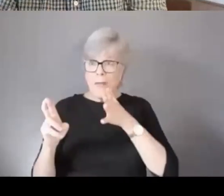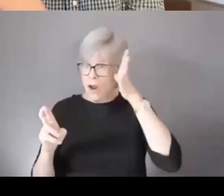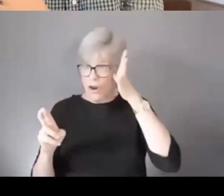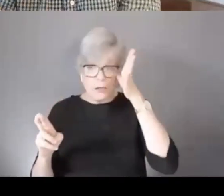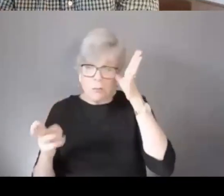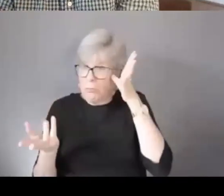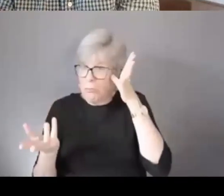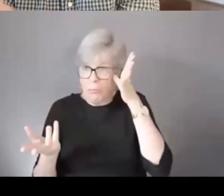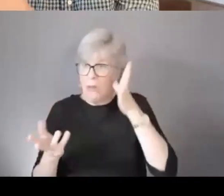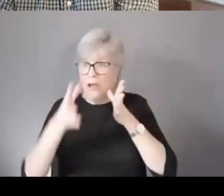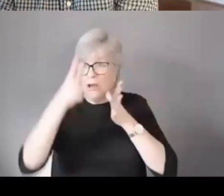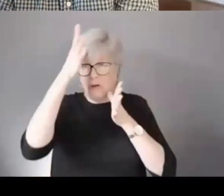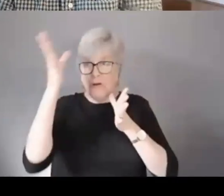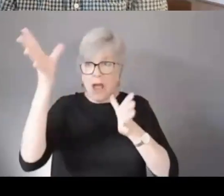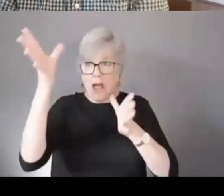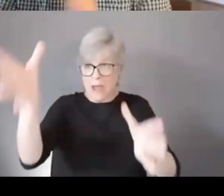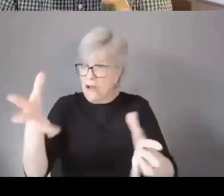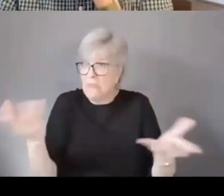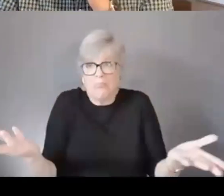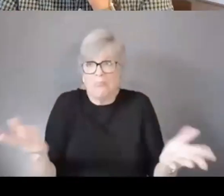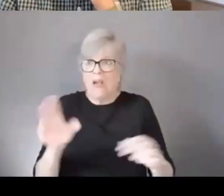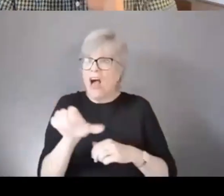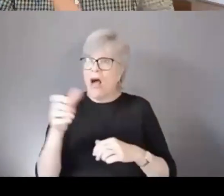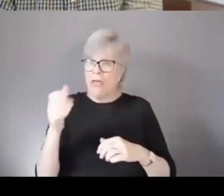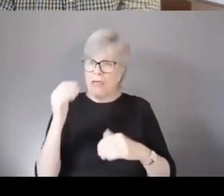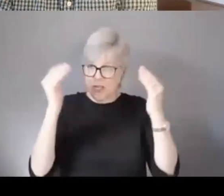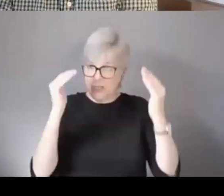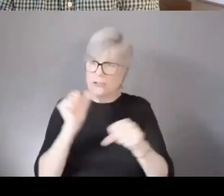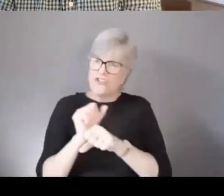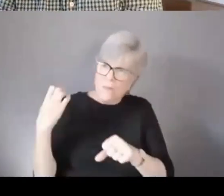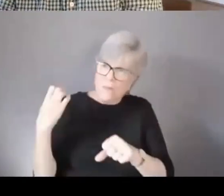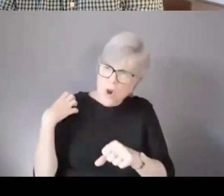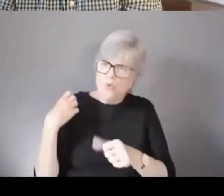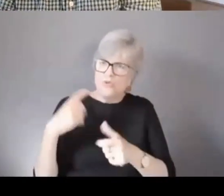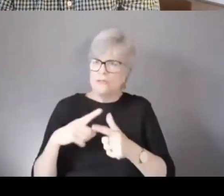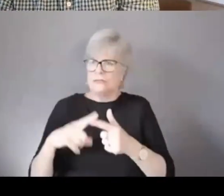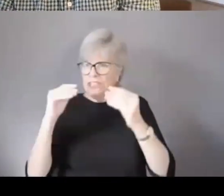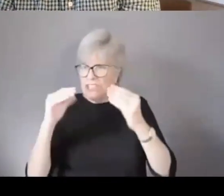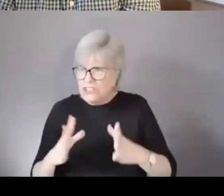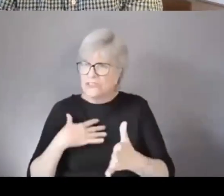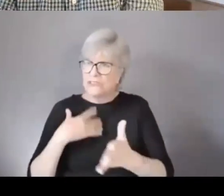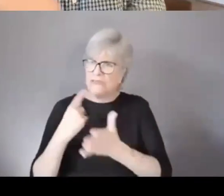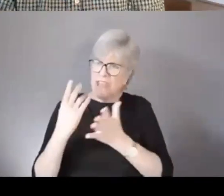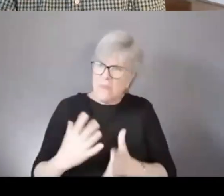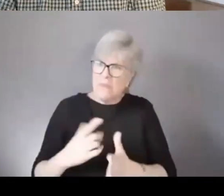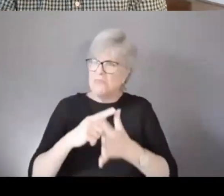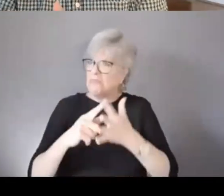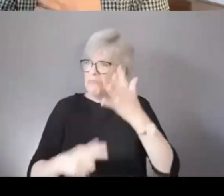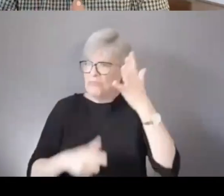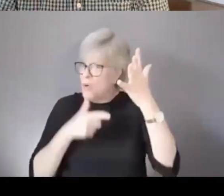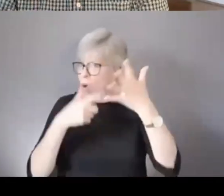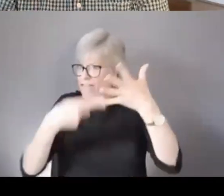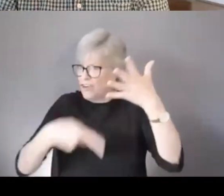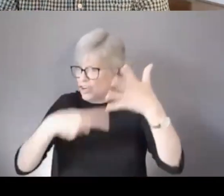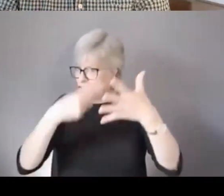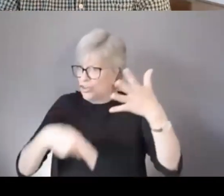just another adult, that can be a teacher, that can be a job coach, that can be a therapist, that can be whoever it is,